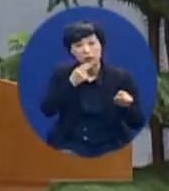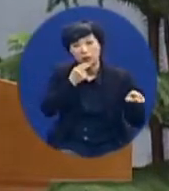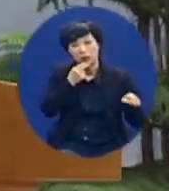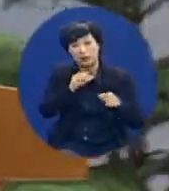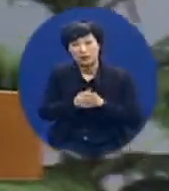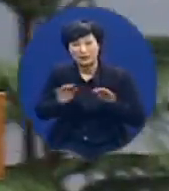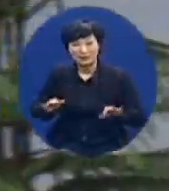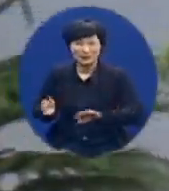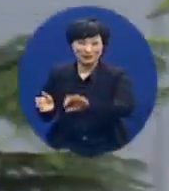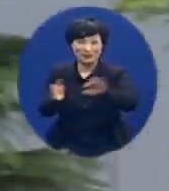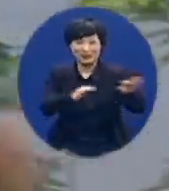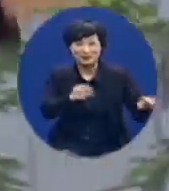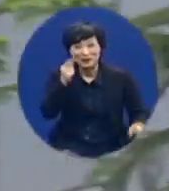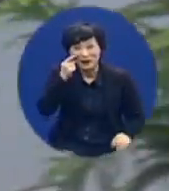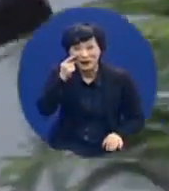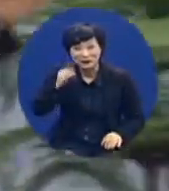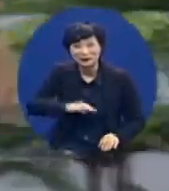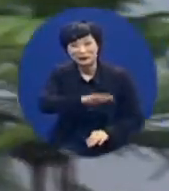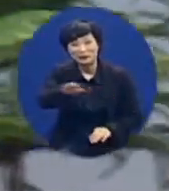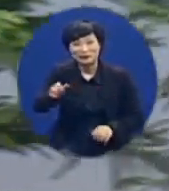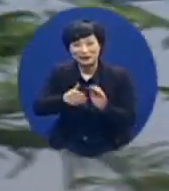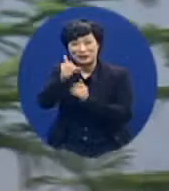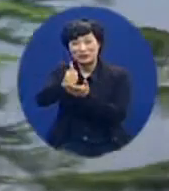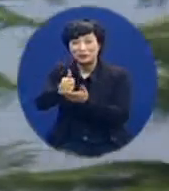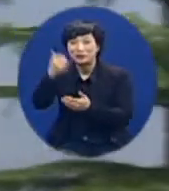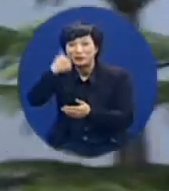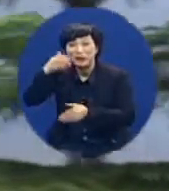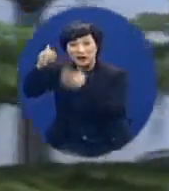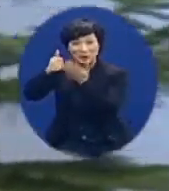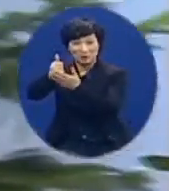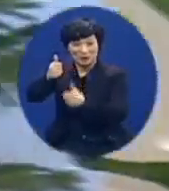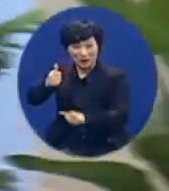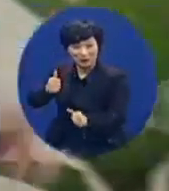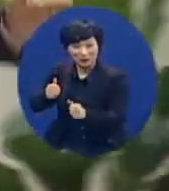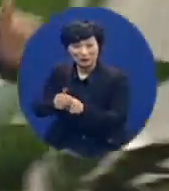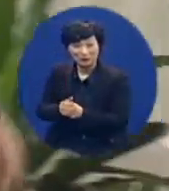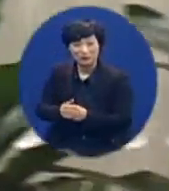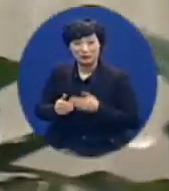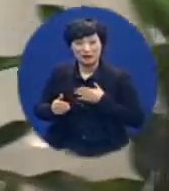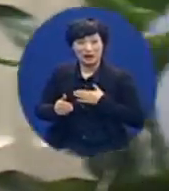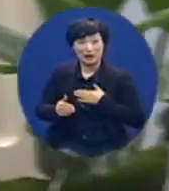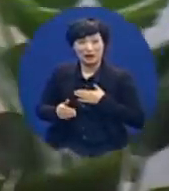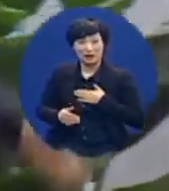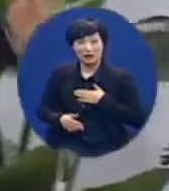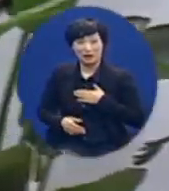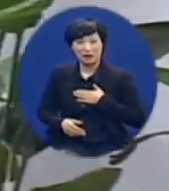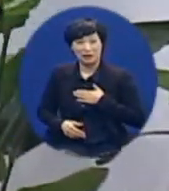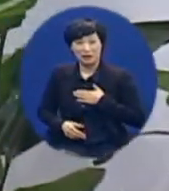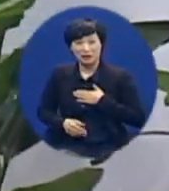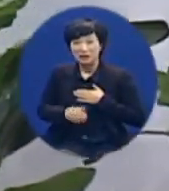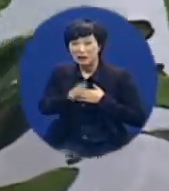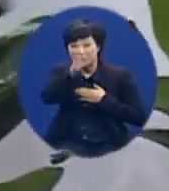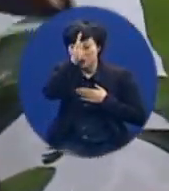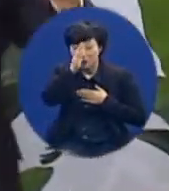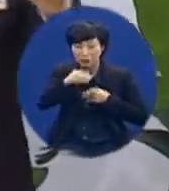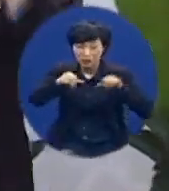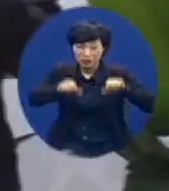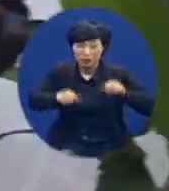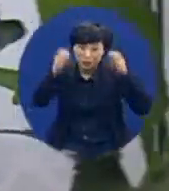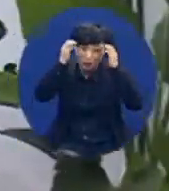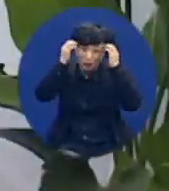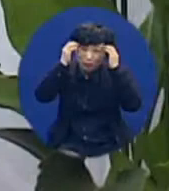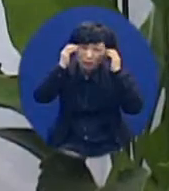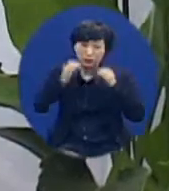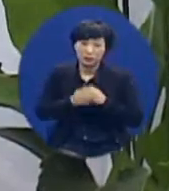But we know that Jesus is the Son of God. We have experienced disease, curses, pains,